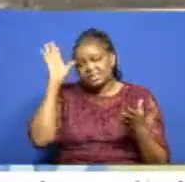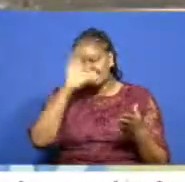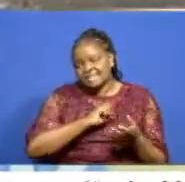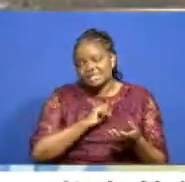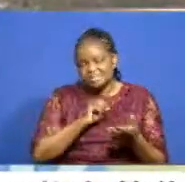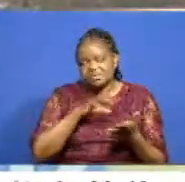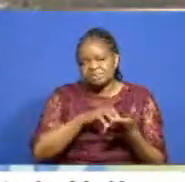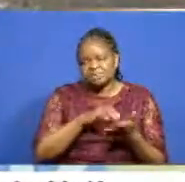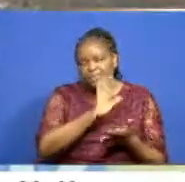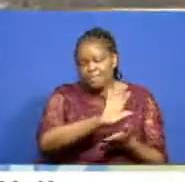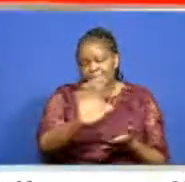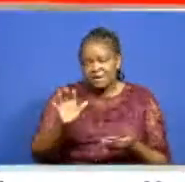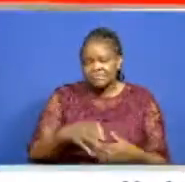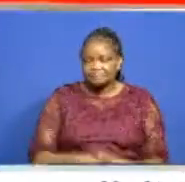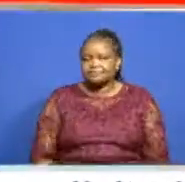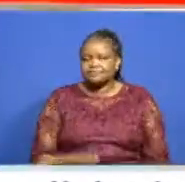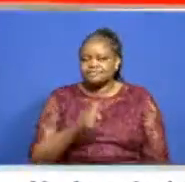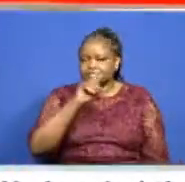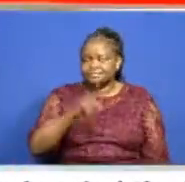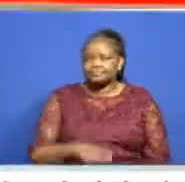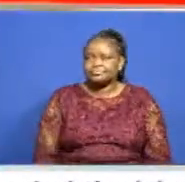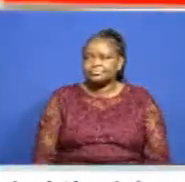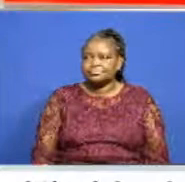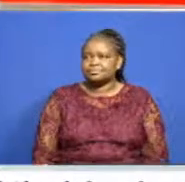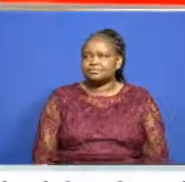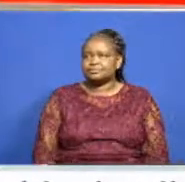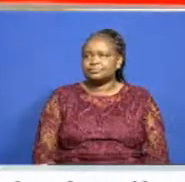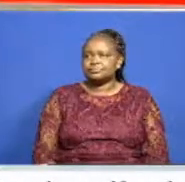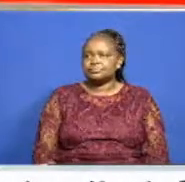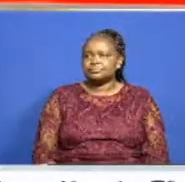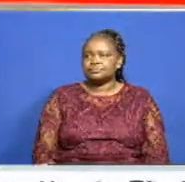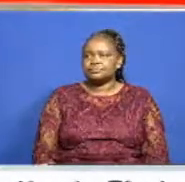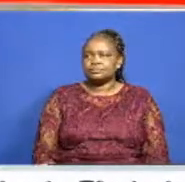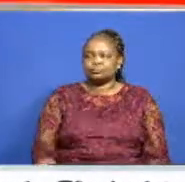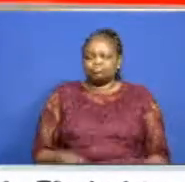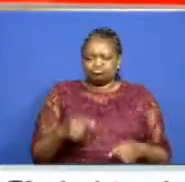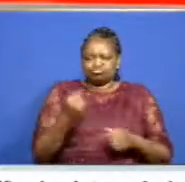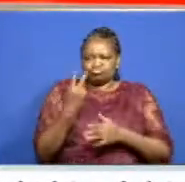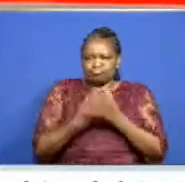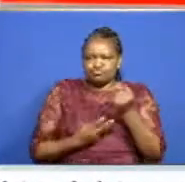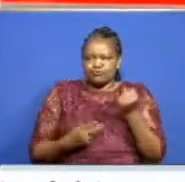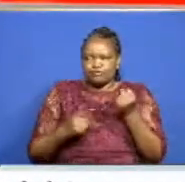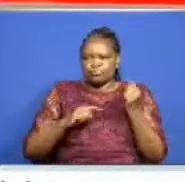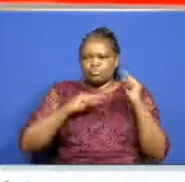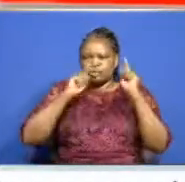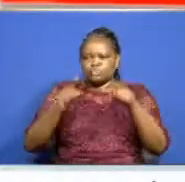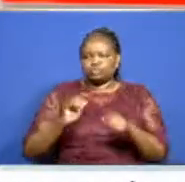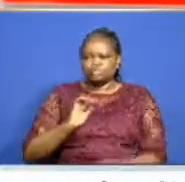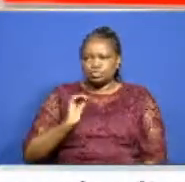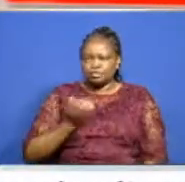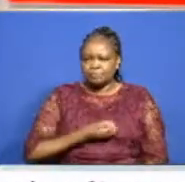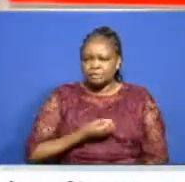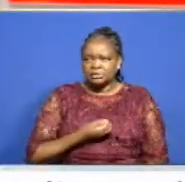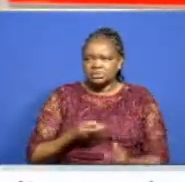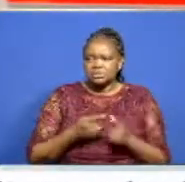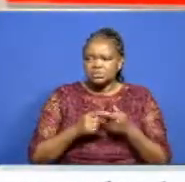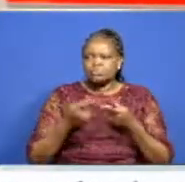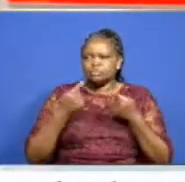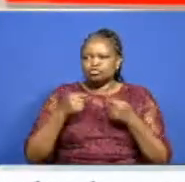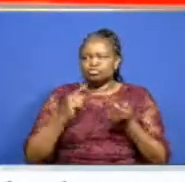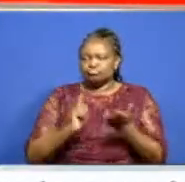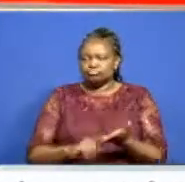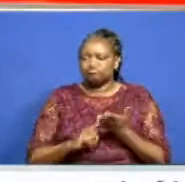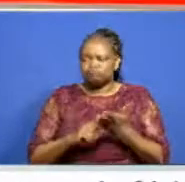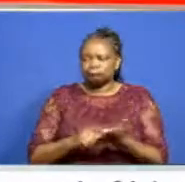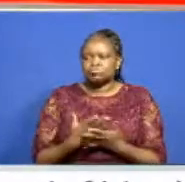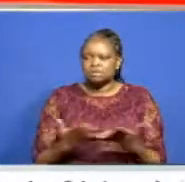slots? I must say that myself and Dolo were in that committee, and those are things that we tried to discuss.